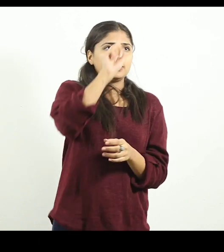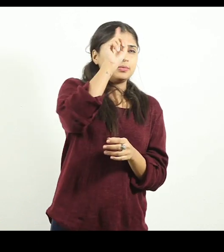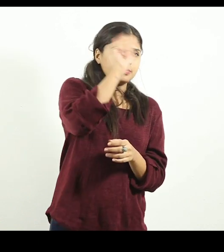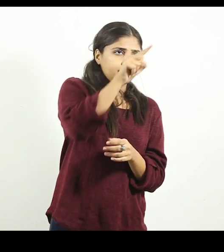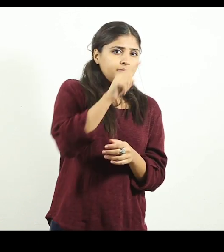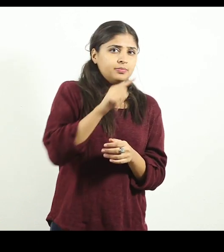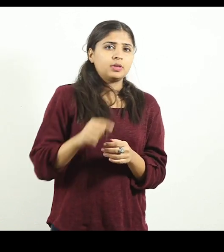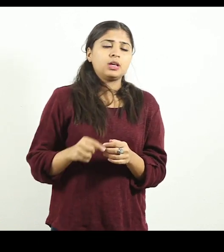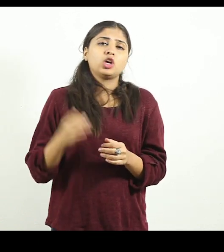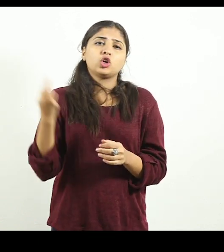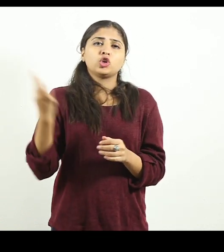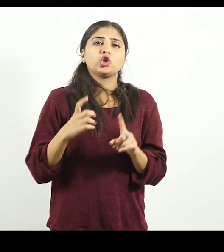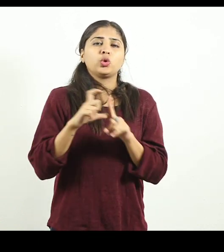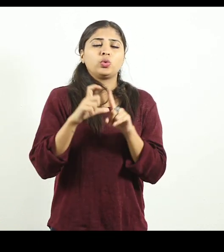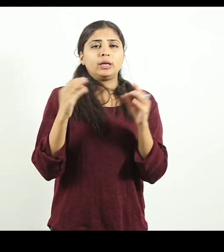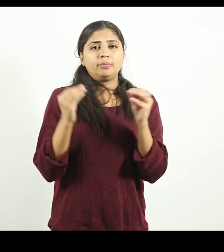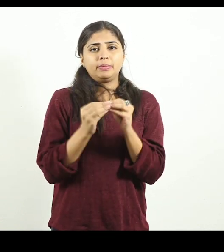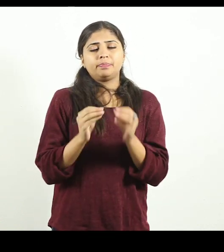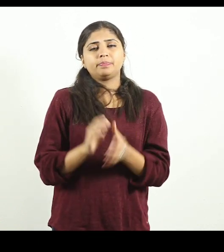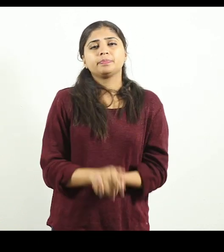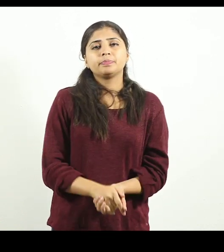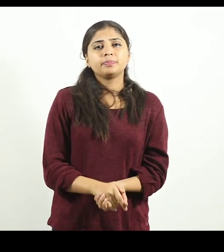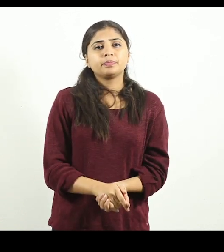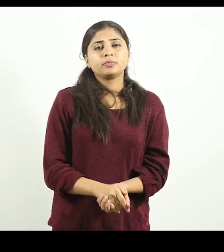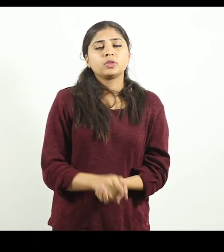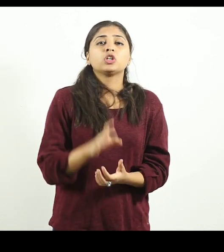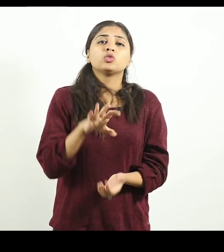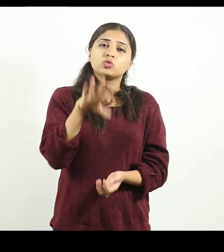the File menu and click on New Database.